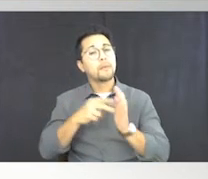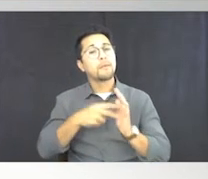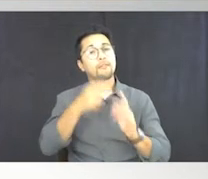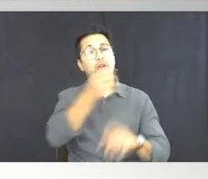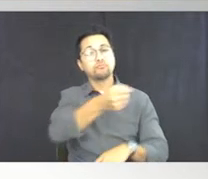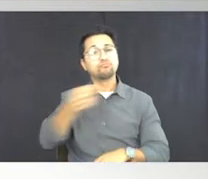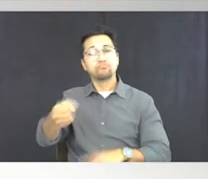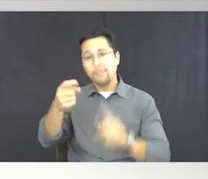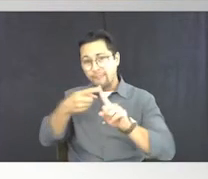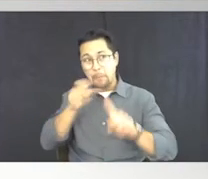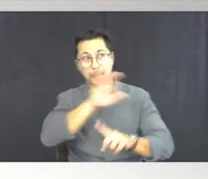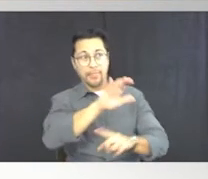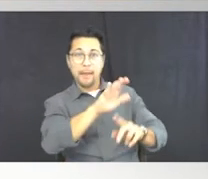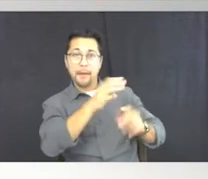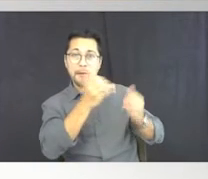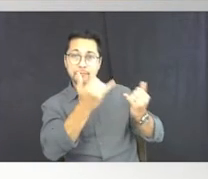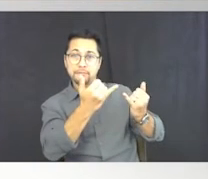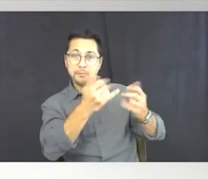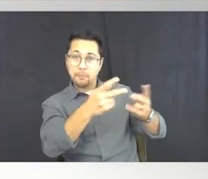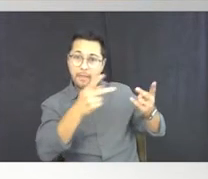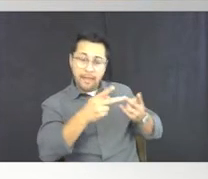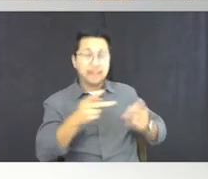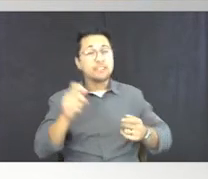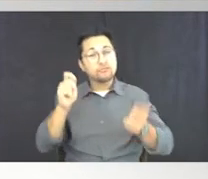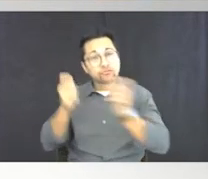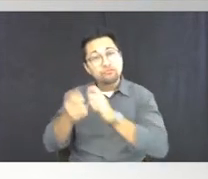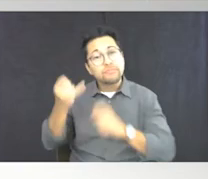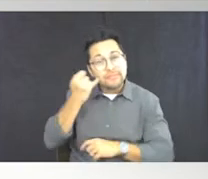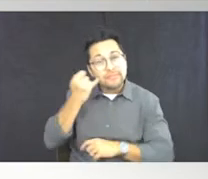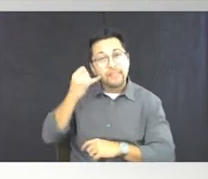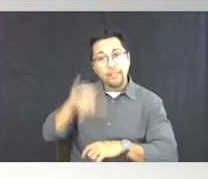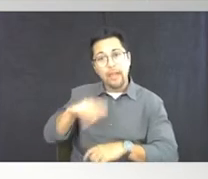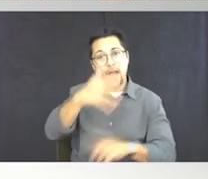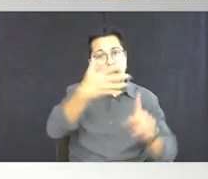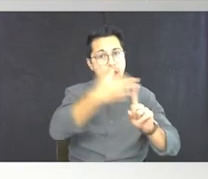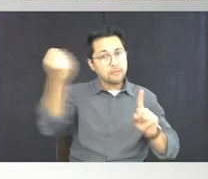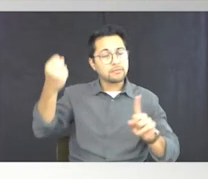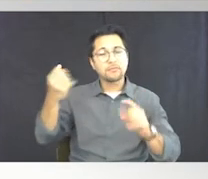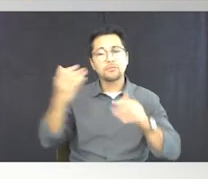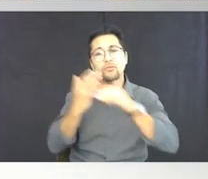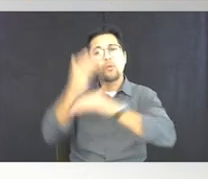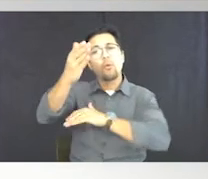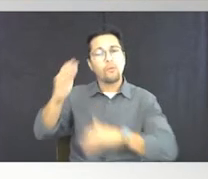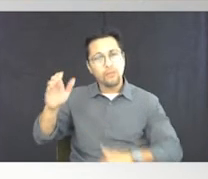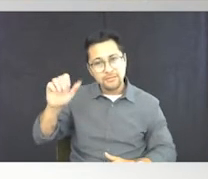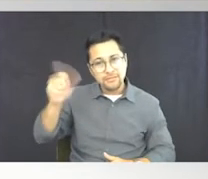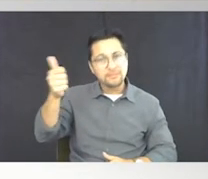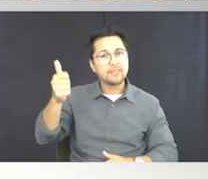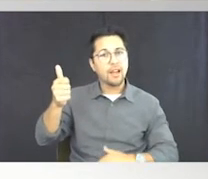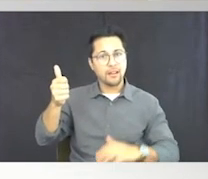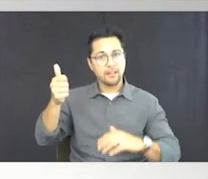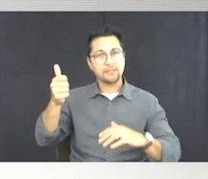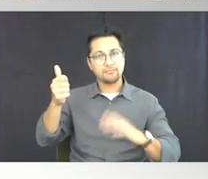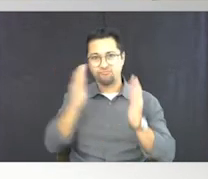current placement changes, if the removal is more than 10 consecutive school days,